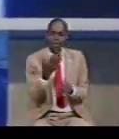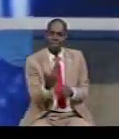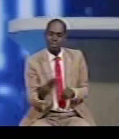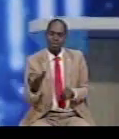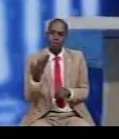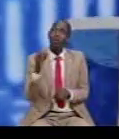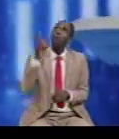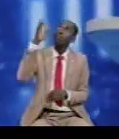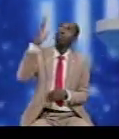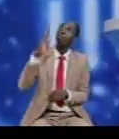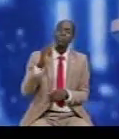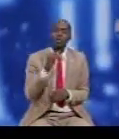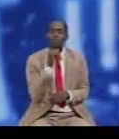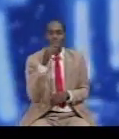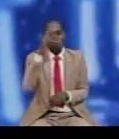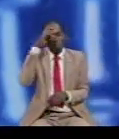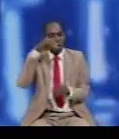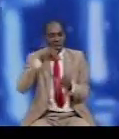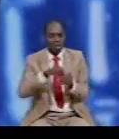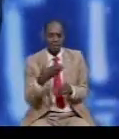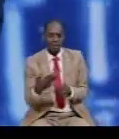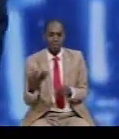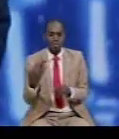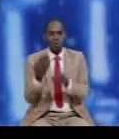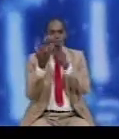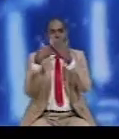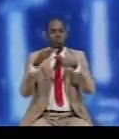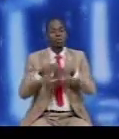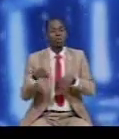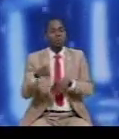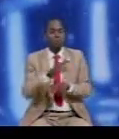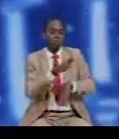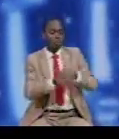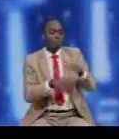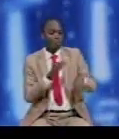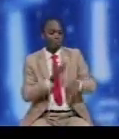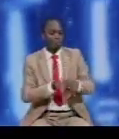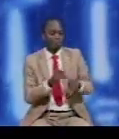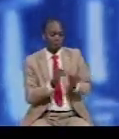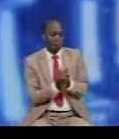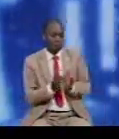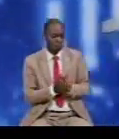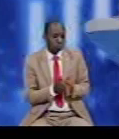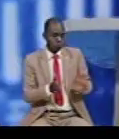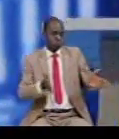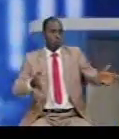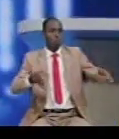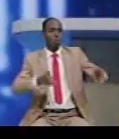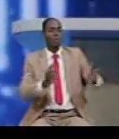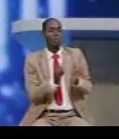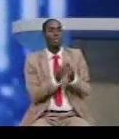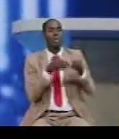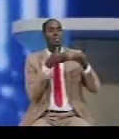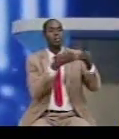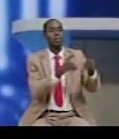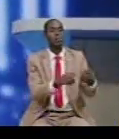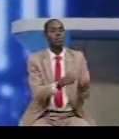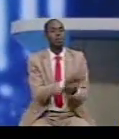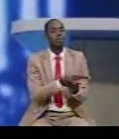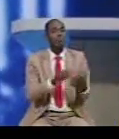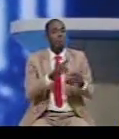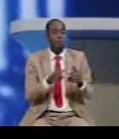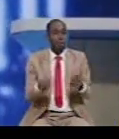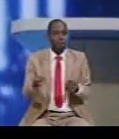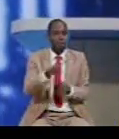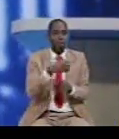the things of heaven. They were walking on the broad way that leads to perdition. But those who have made a